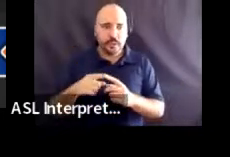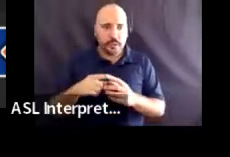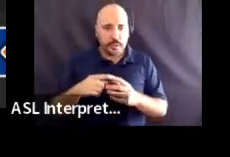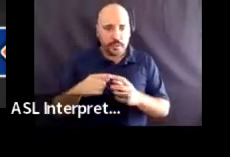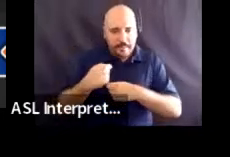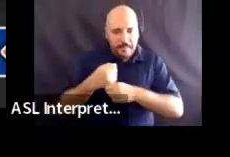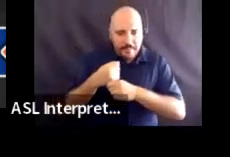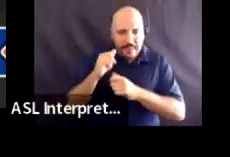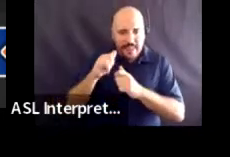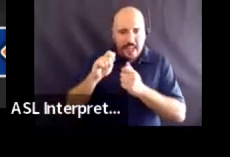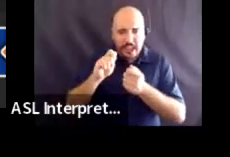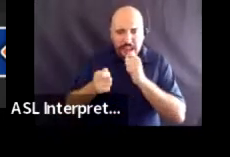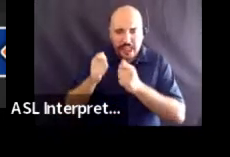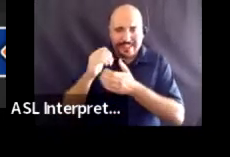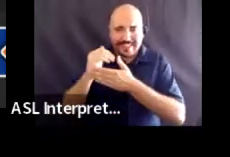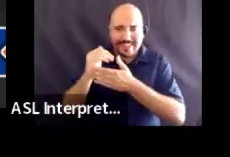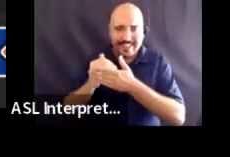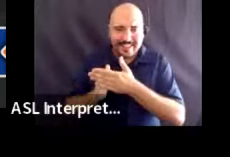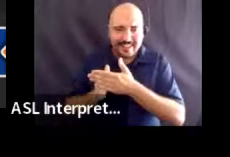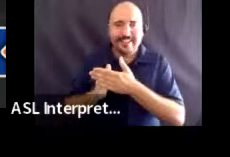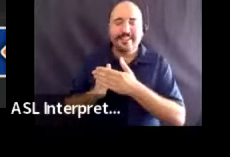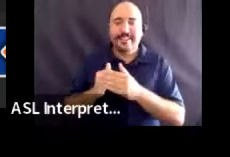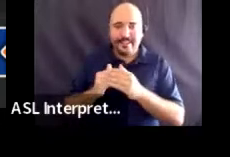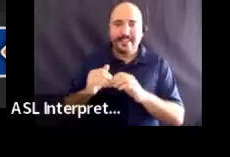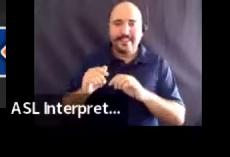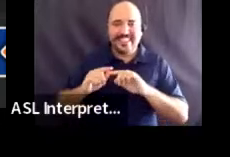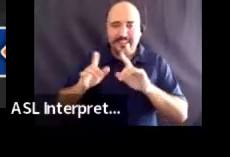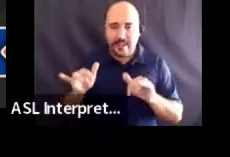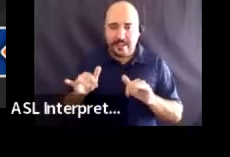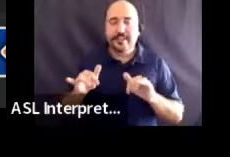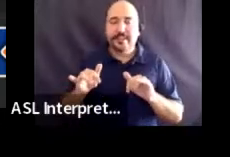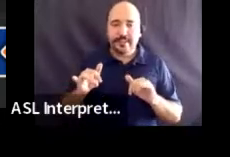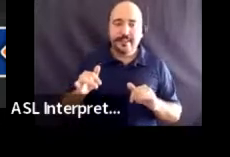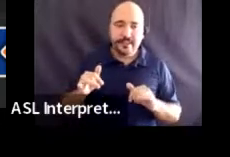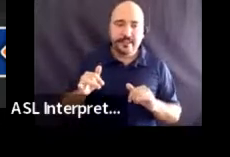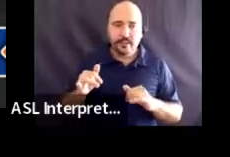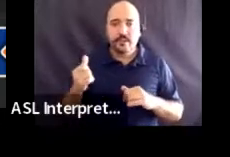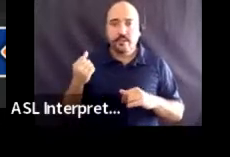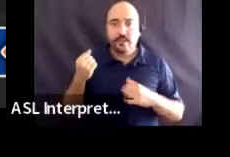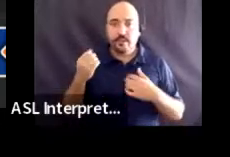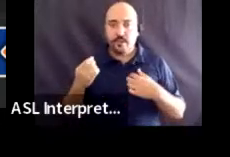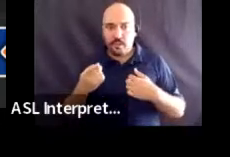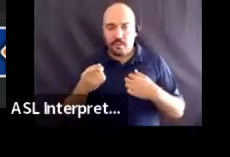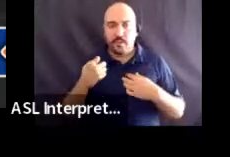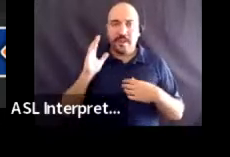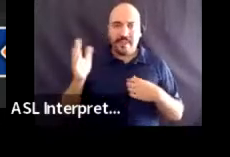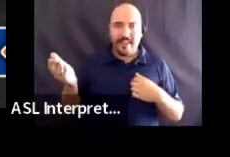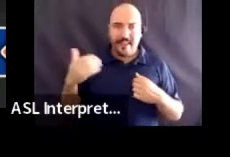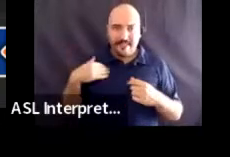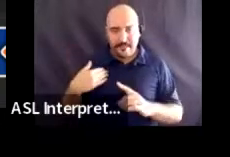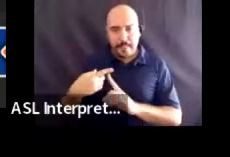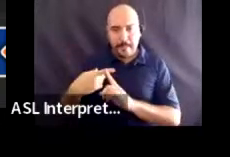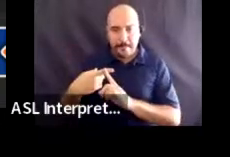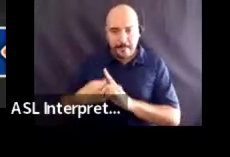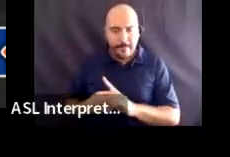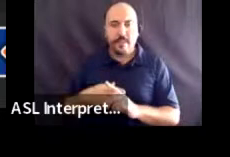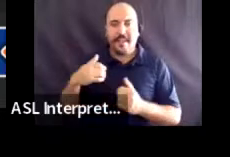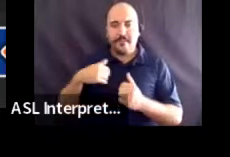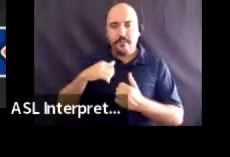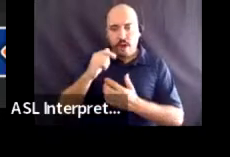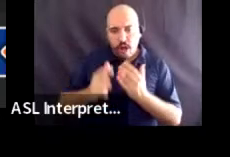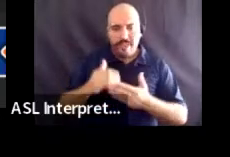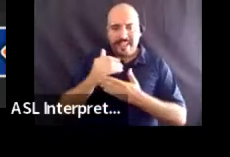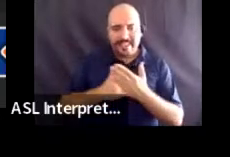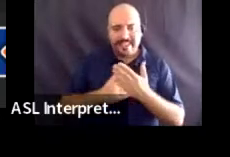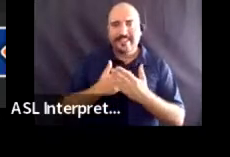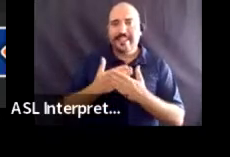changing lists differently. And so you'll have your month, you have all the list items for